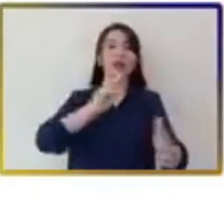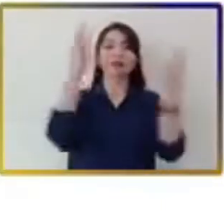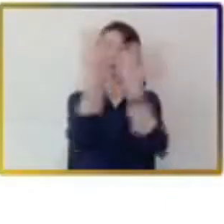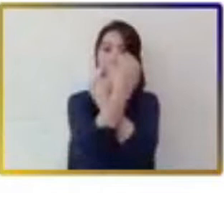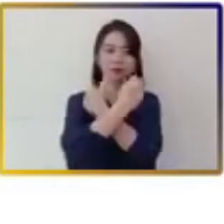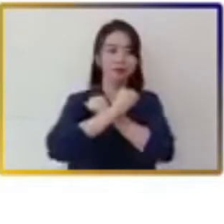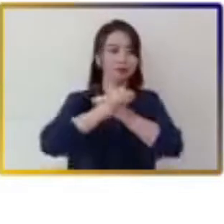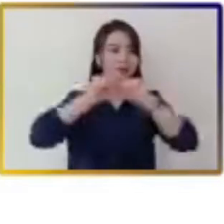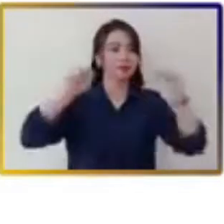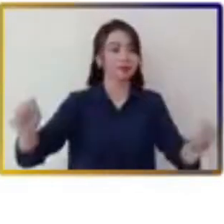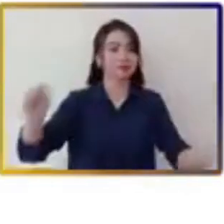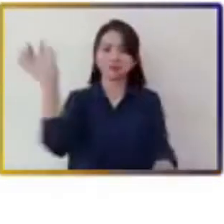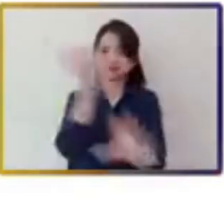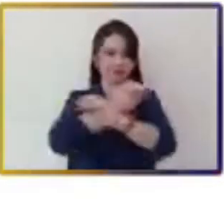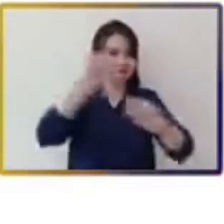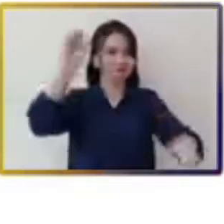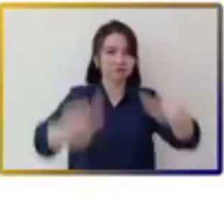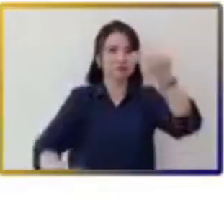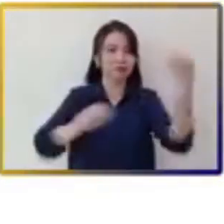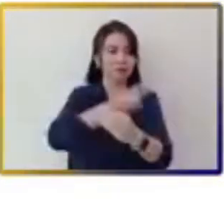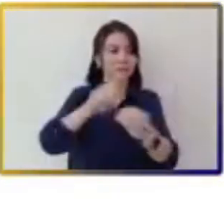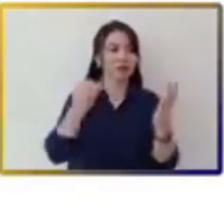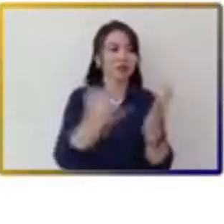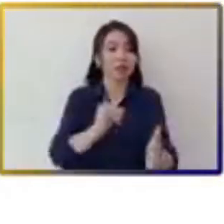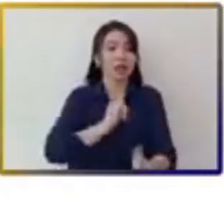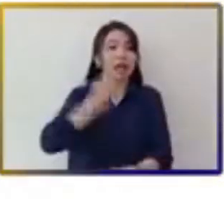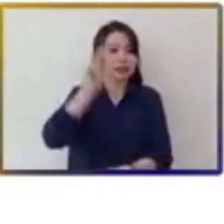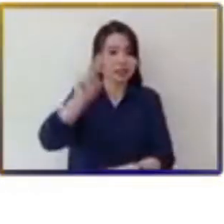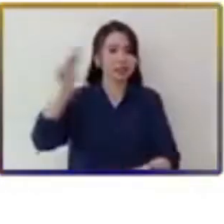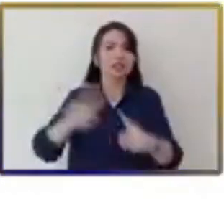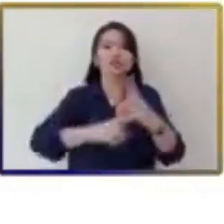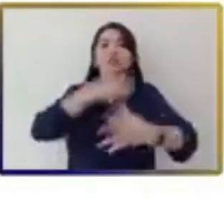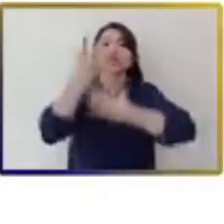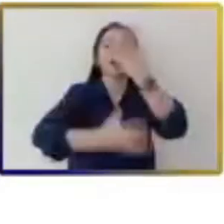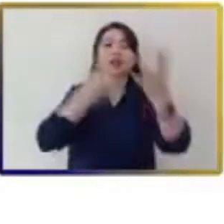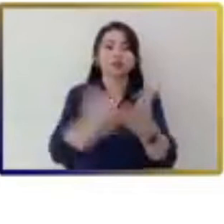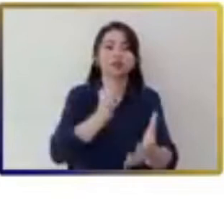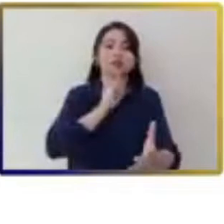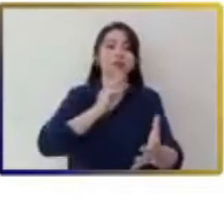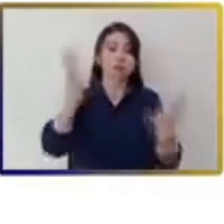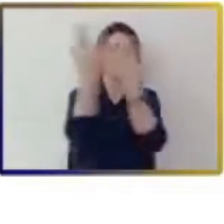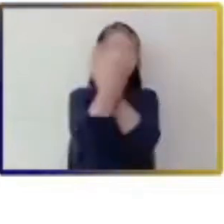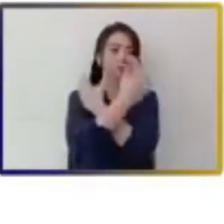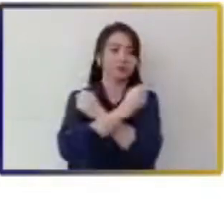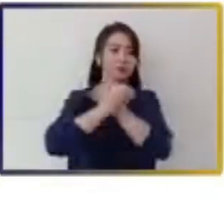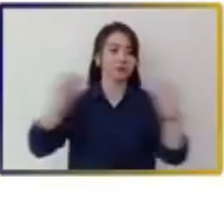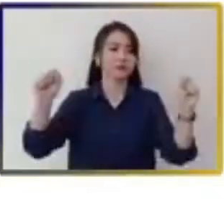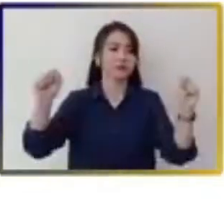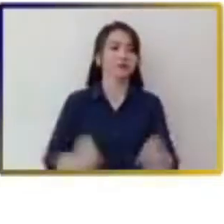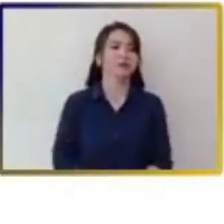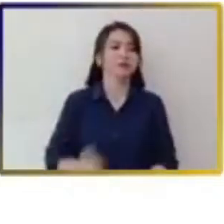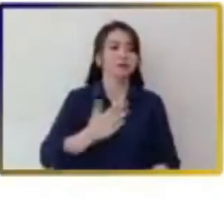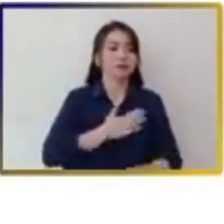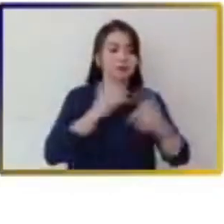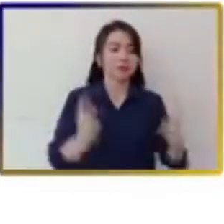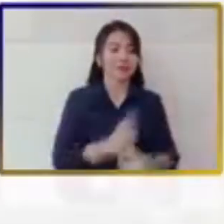heaven. I'm saved, there's no doubt about it. I've just got to shout it, I'm saved.